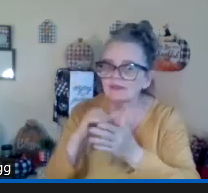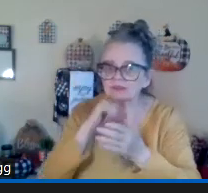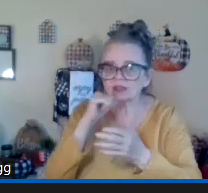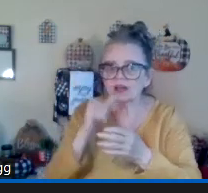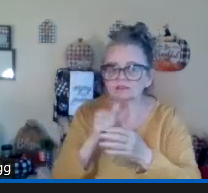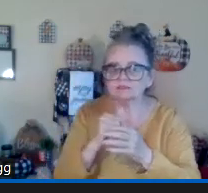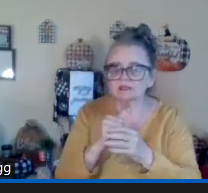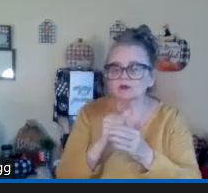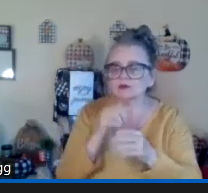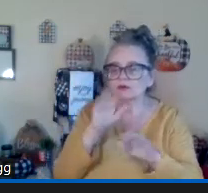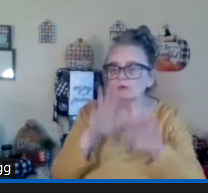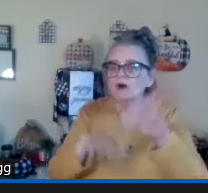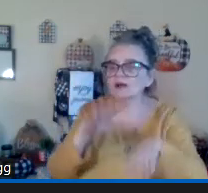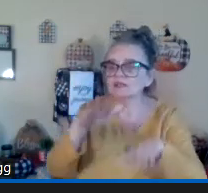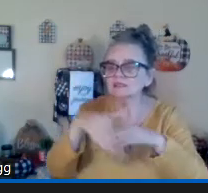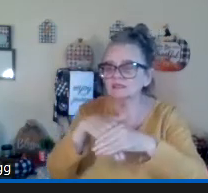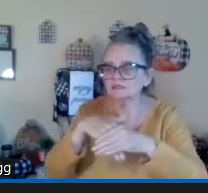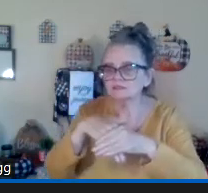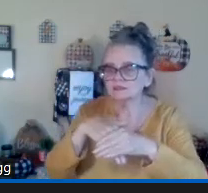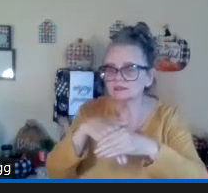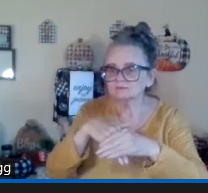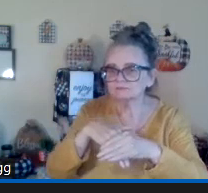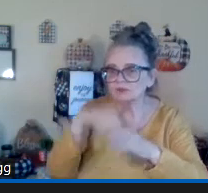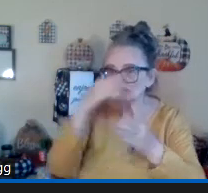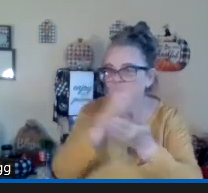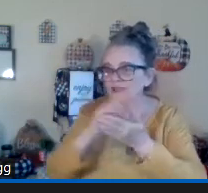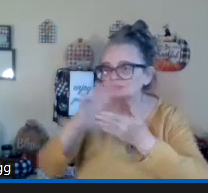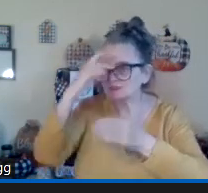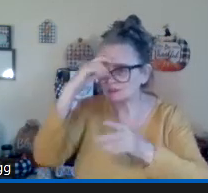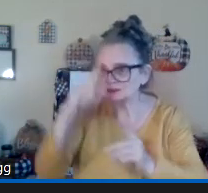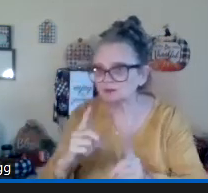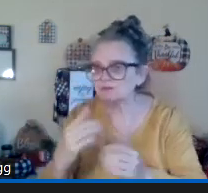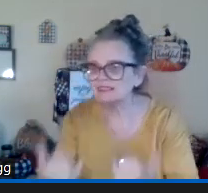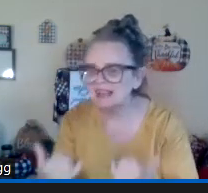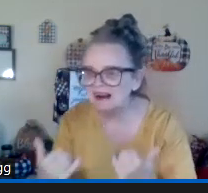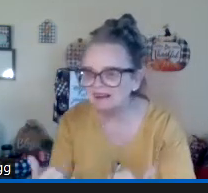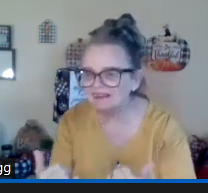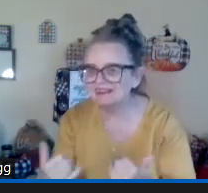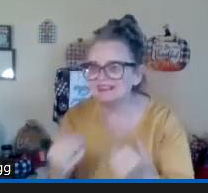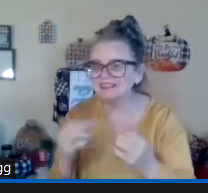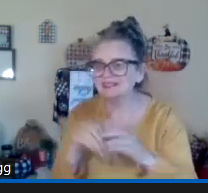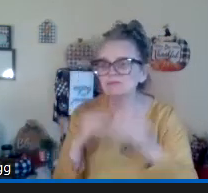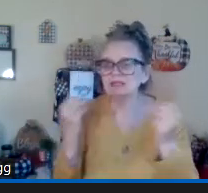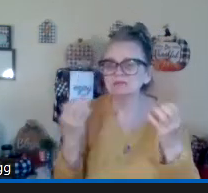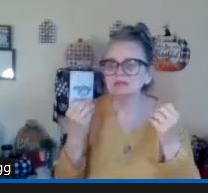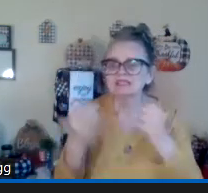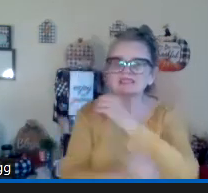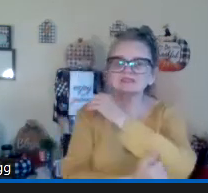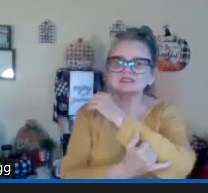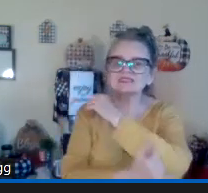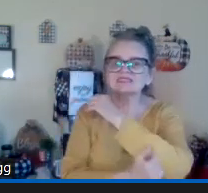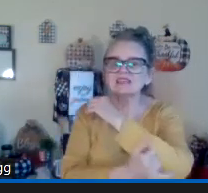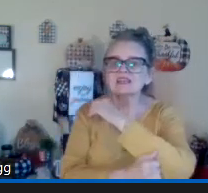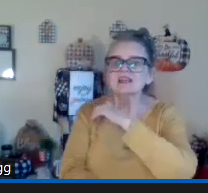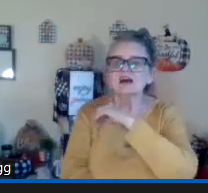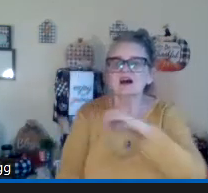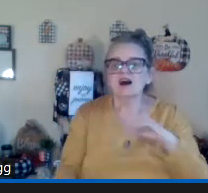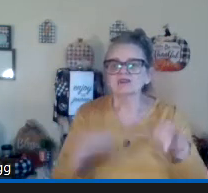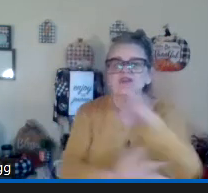doing that. They're not walking in righteous discernment now in many, many